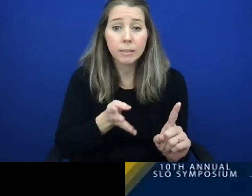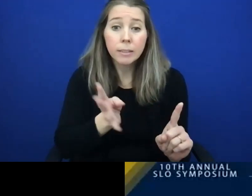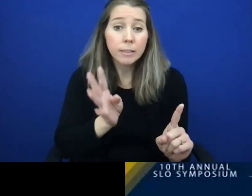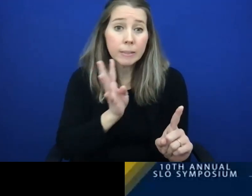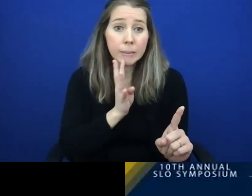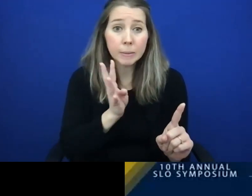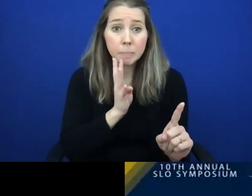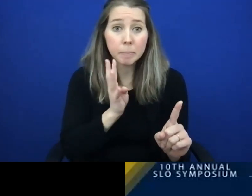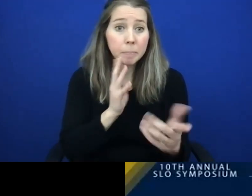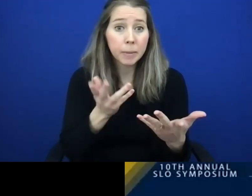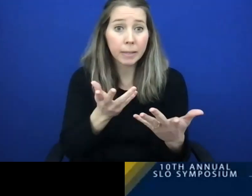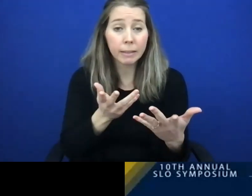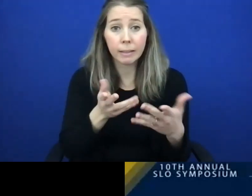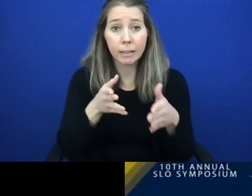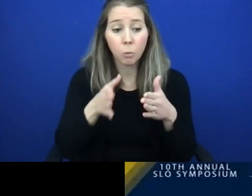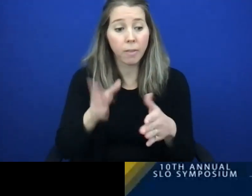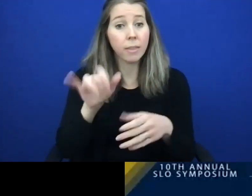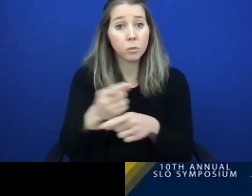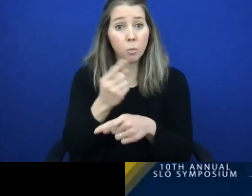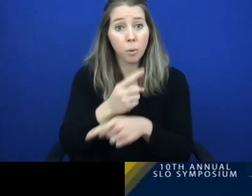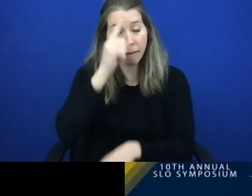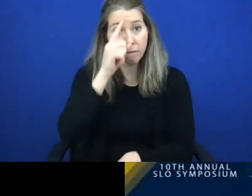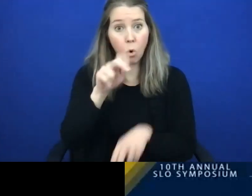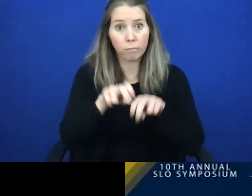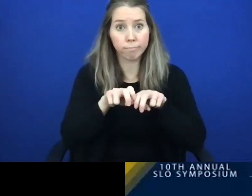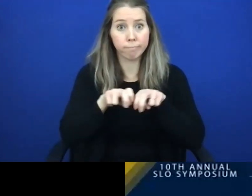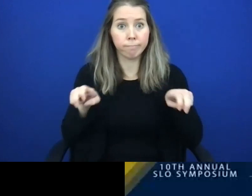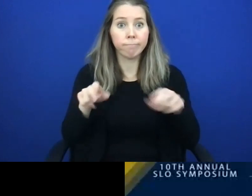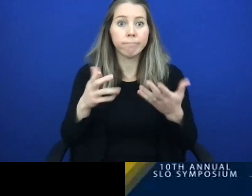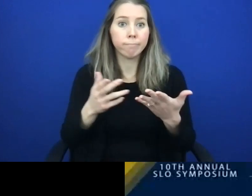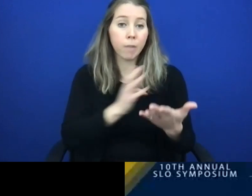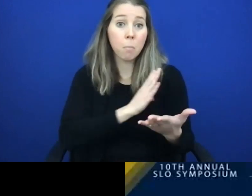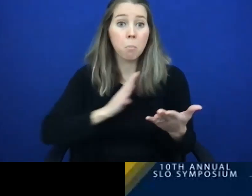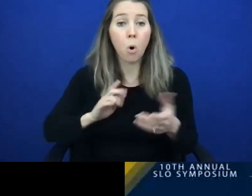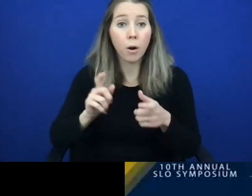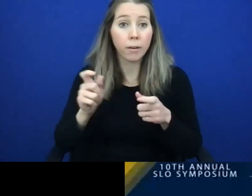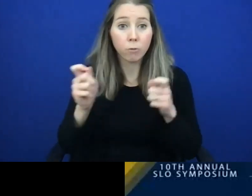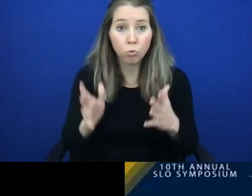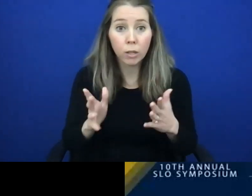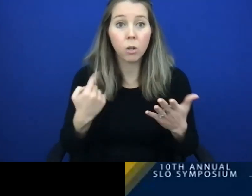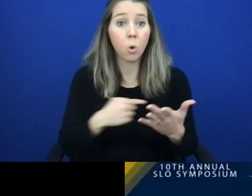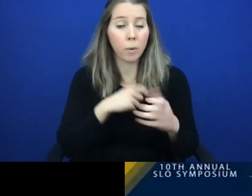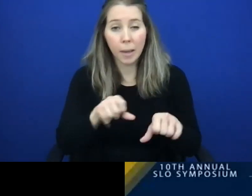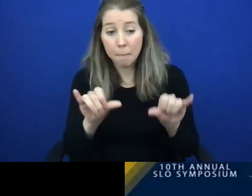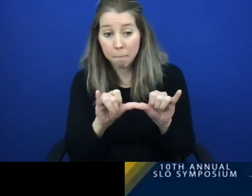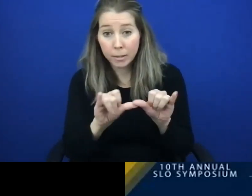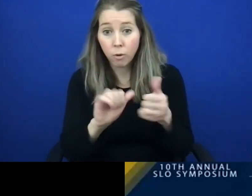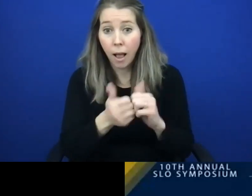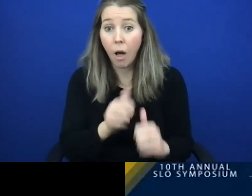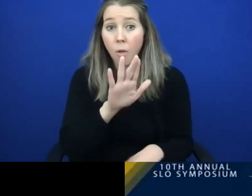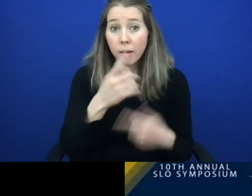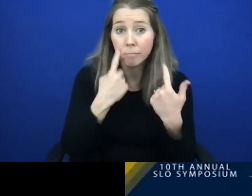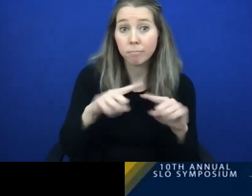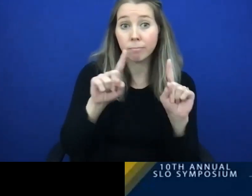that's appropriate for a board of directors? And we can measure that by the effectiveness of their talk.